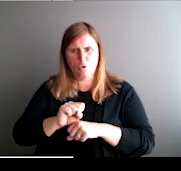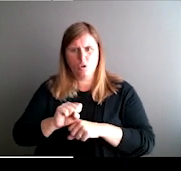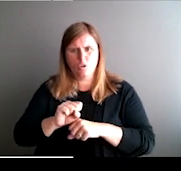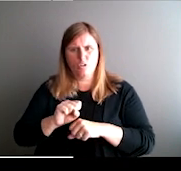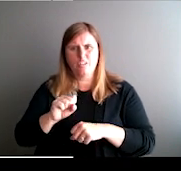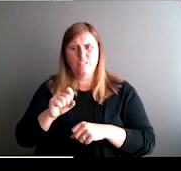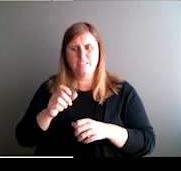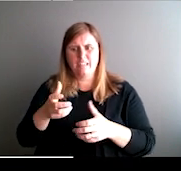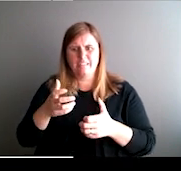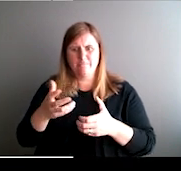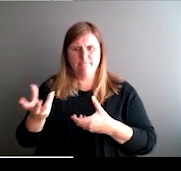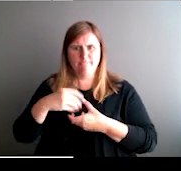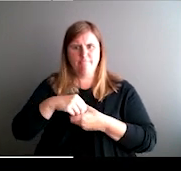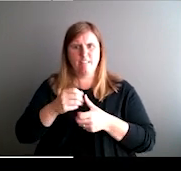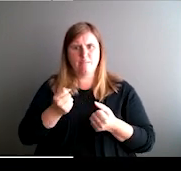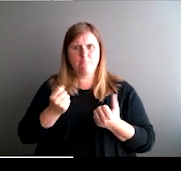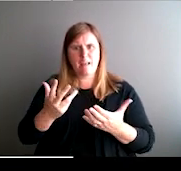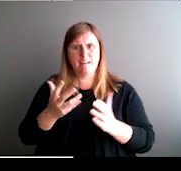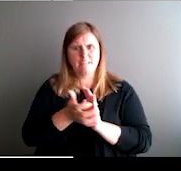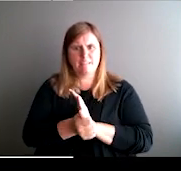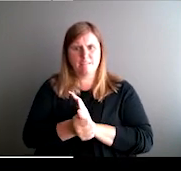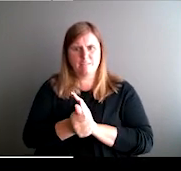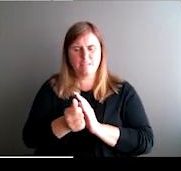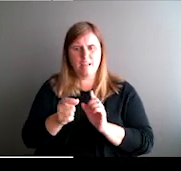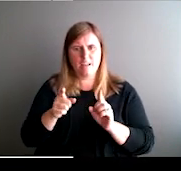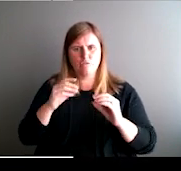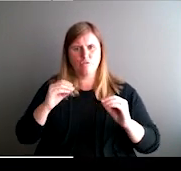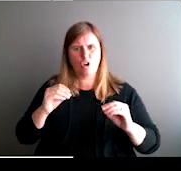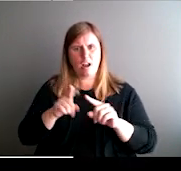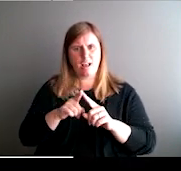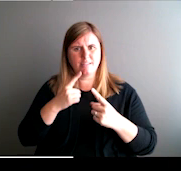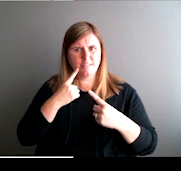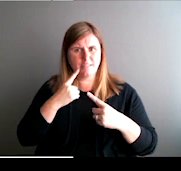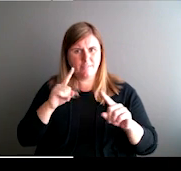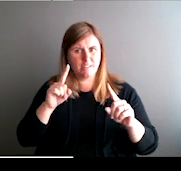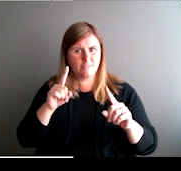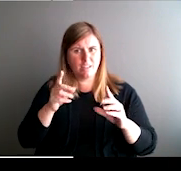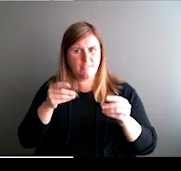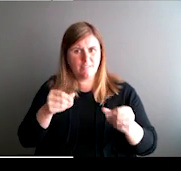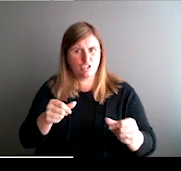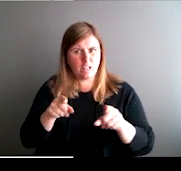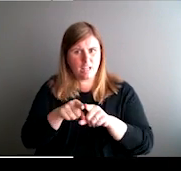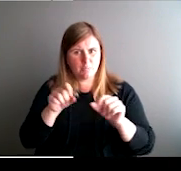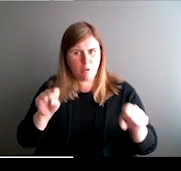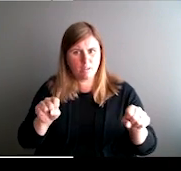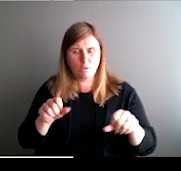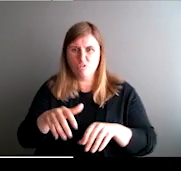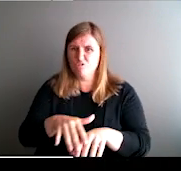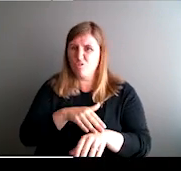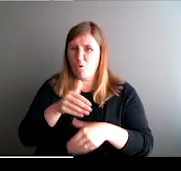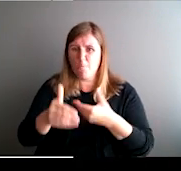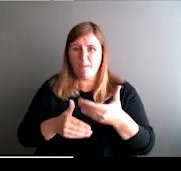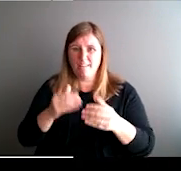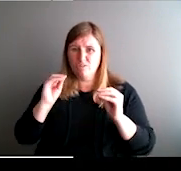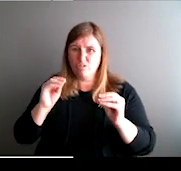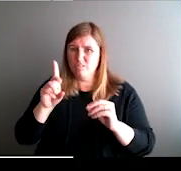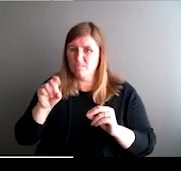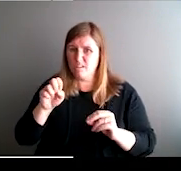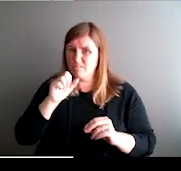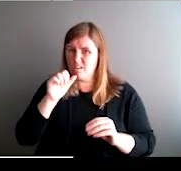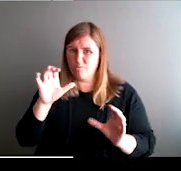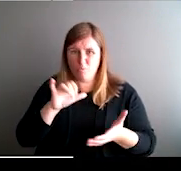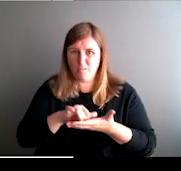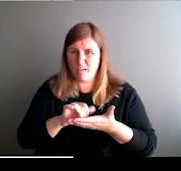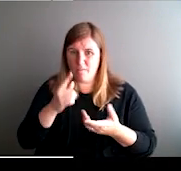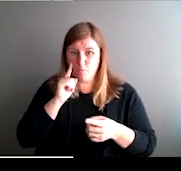as many skills taught as efficiently and effectively as possible. Slow-paced instruction does not do that. And from